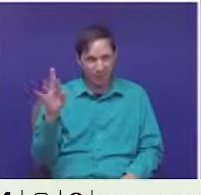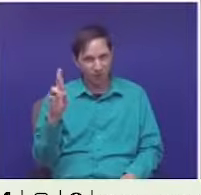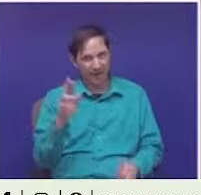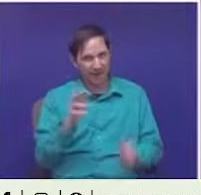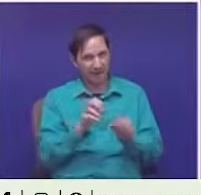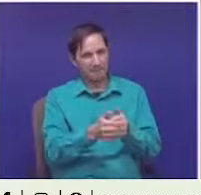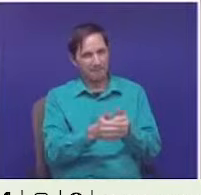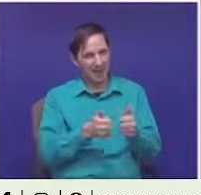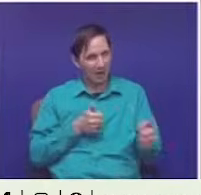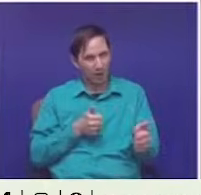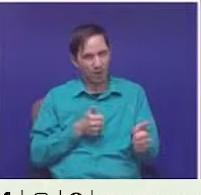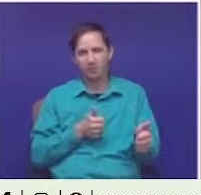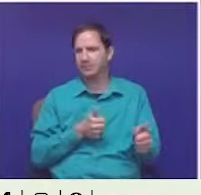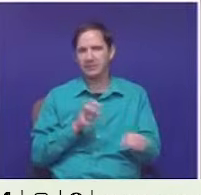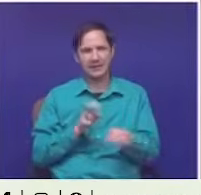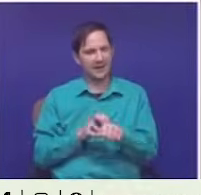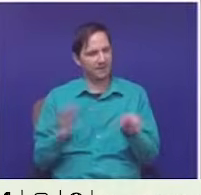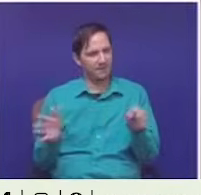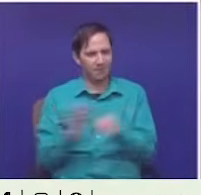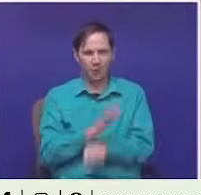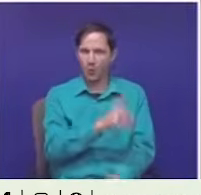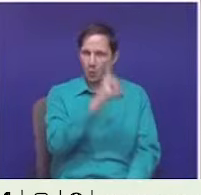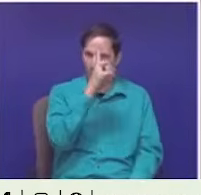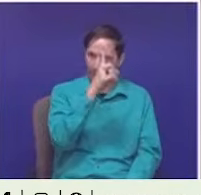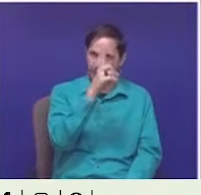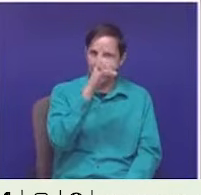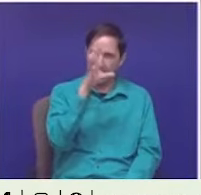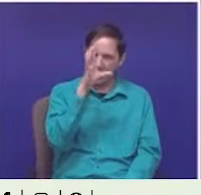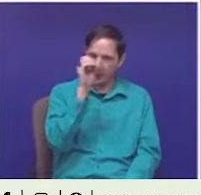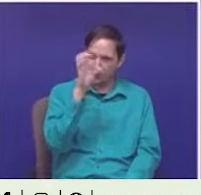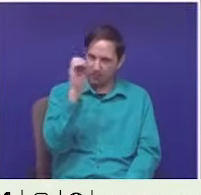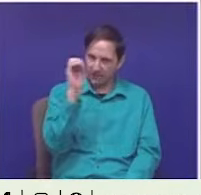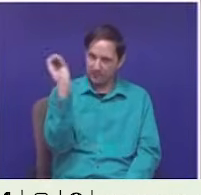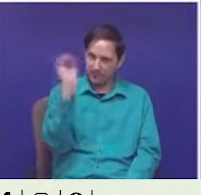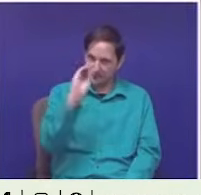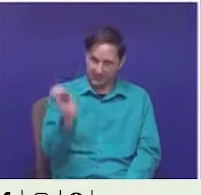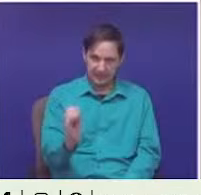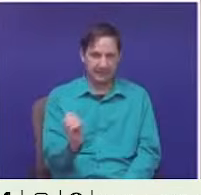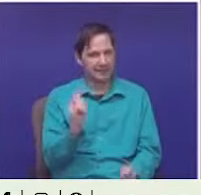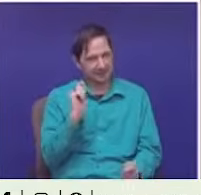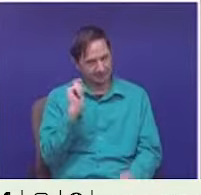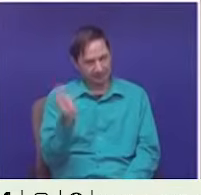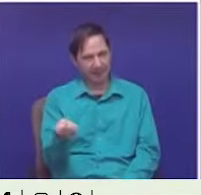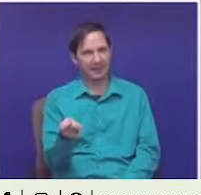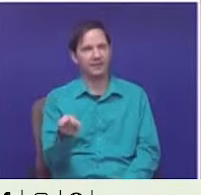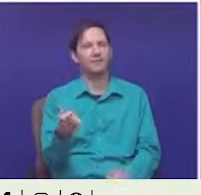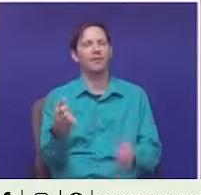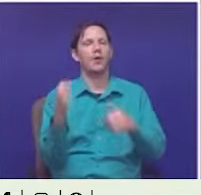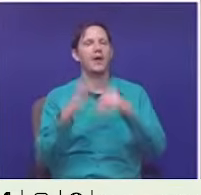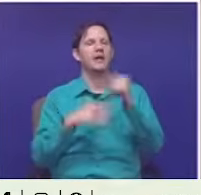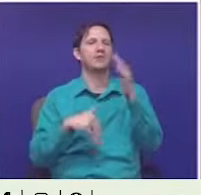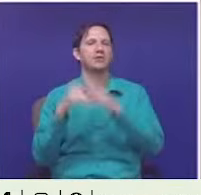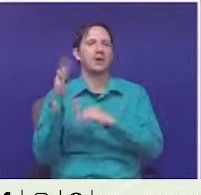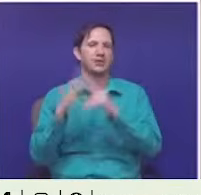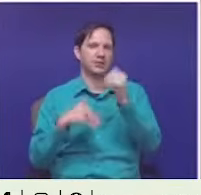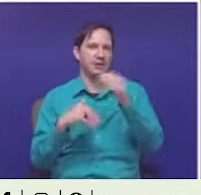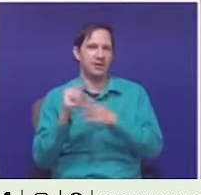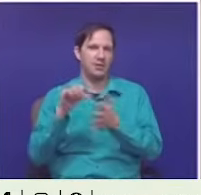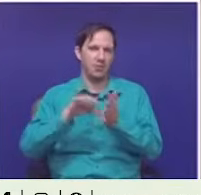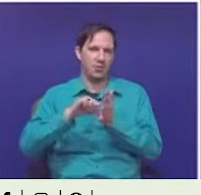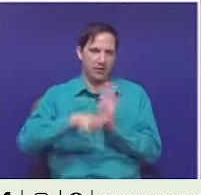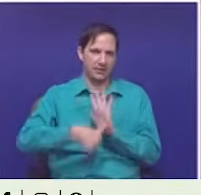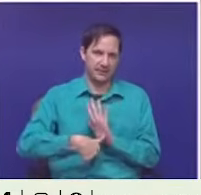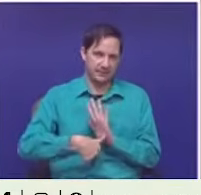be spending 100% of the infrastructure grant. And if they are not, one of the things that we're doing, if a province